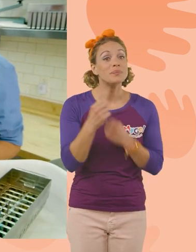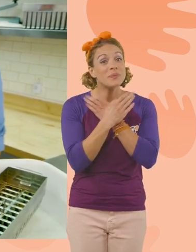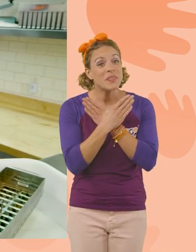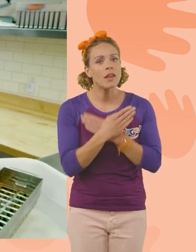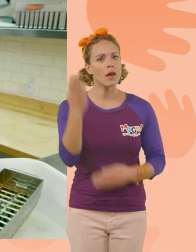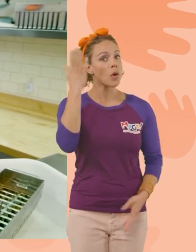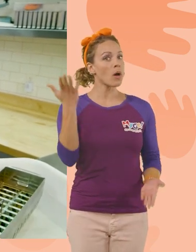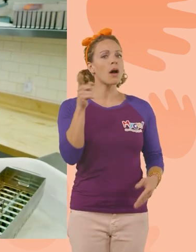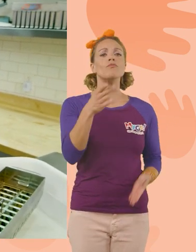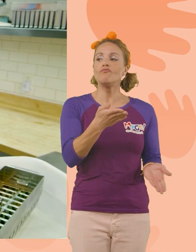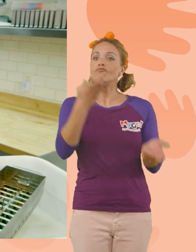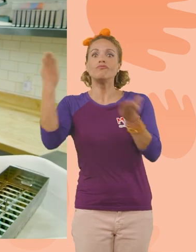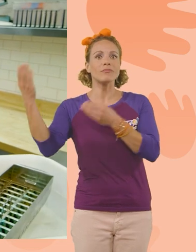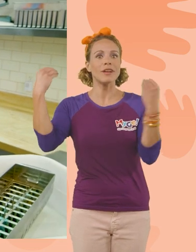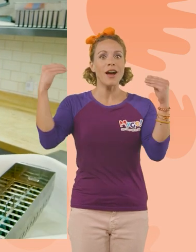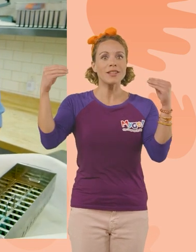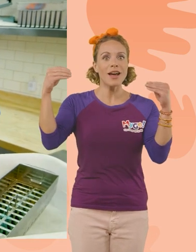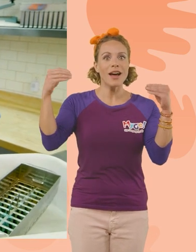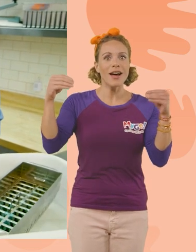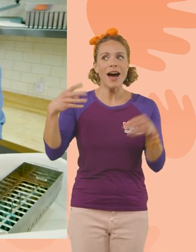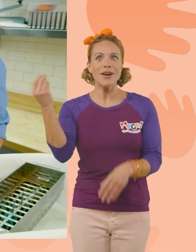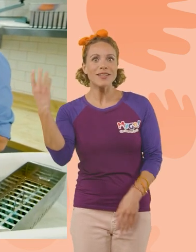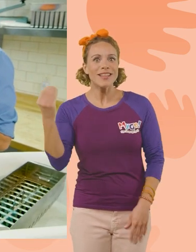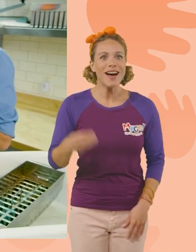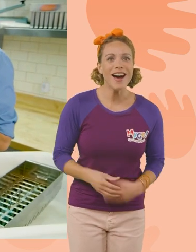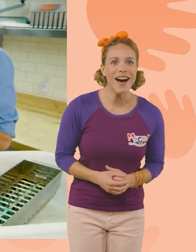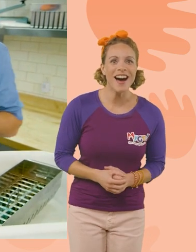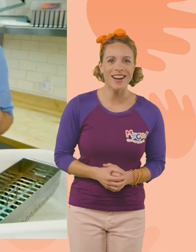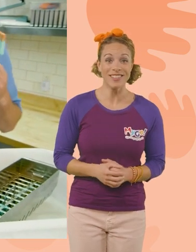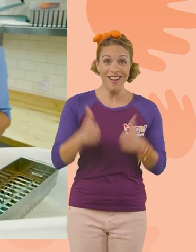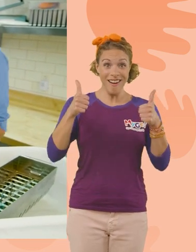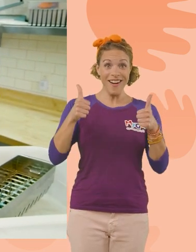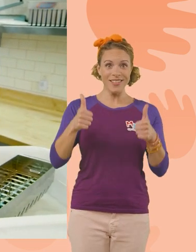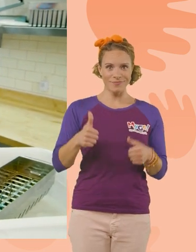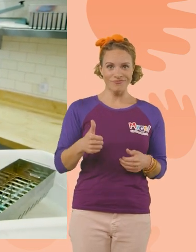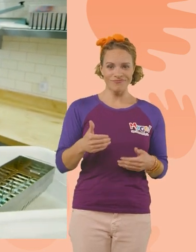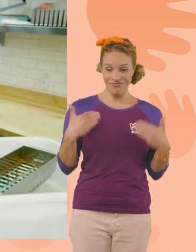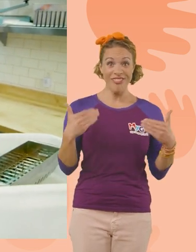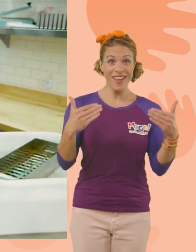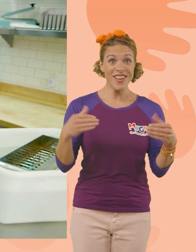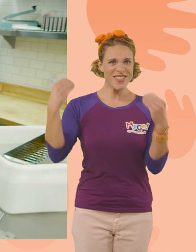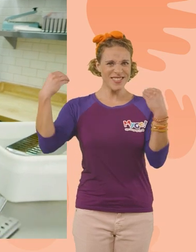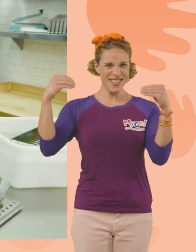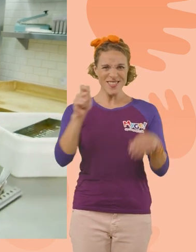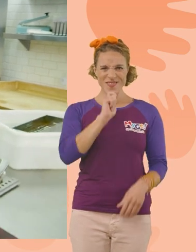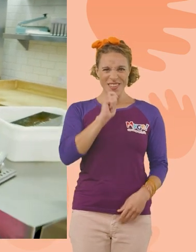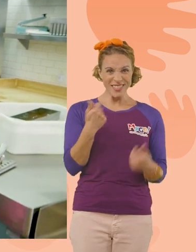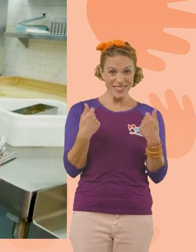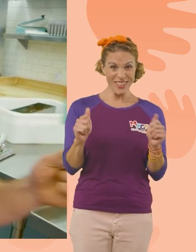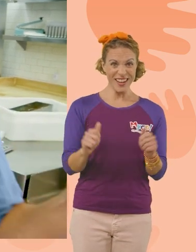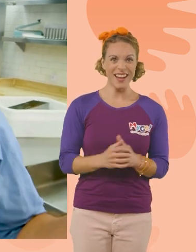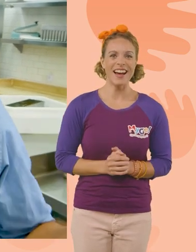Do you like them? These are delicious, Blippi. You know what? You need to take those outside and go sell some pops. Awesome. All right, let's go try